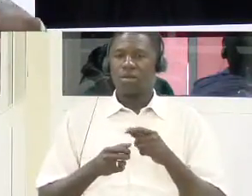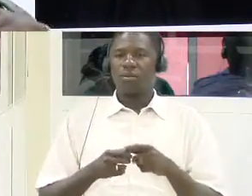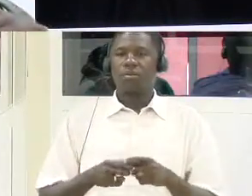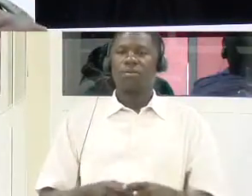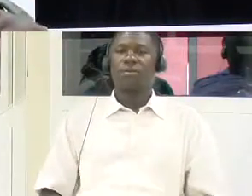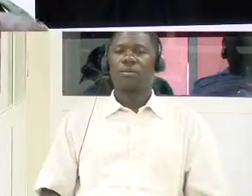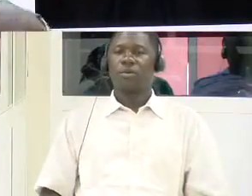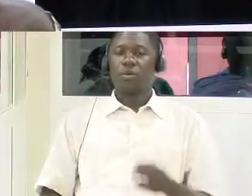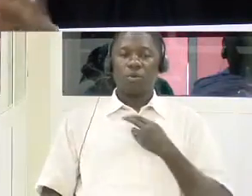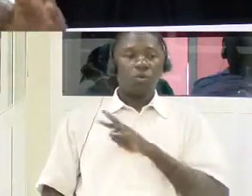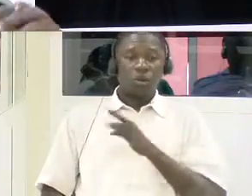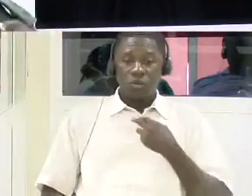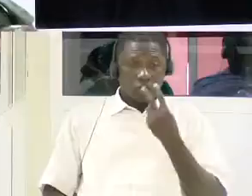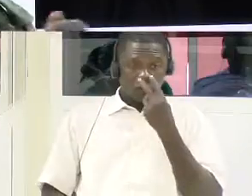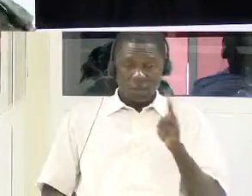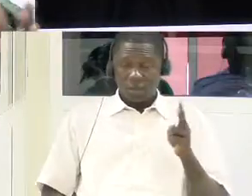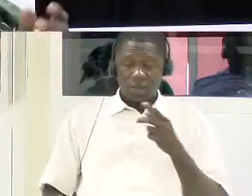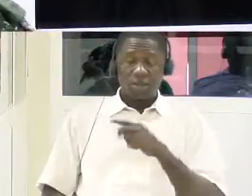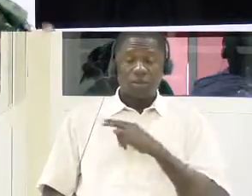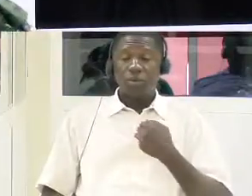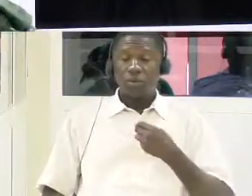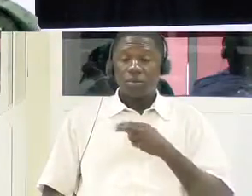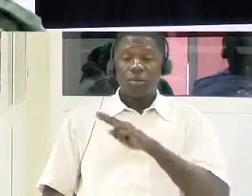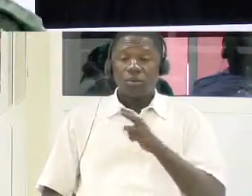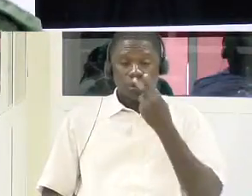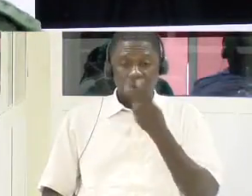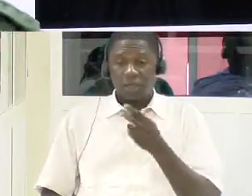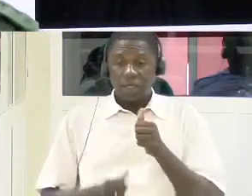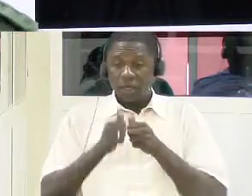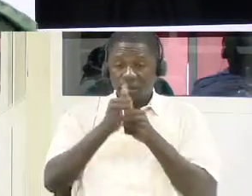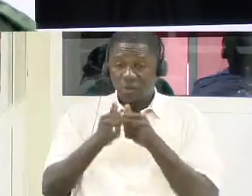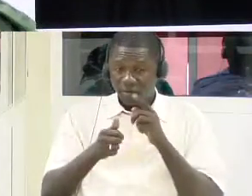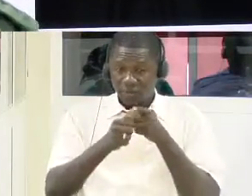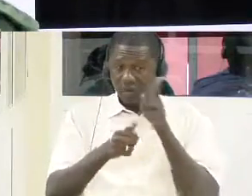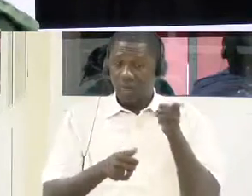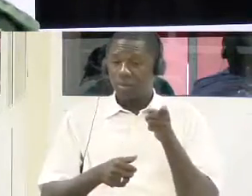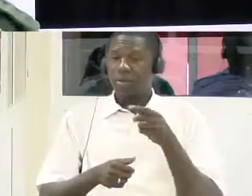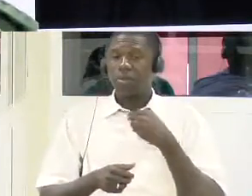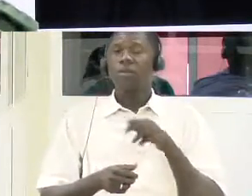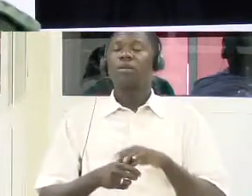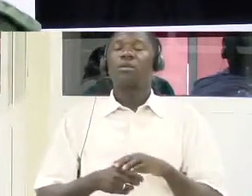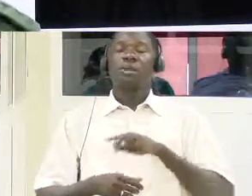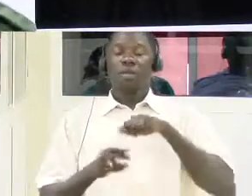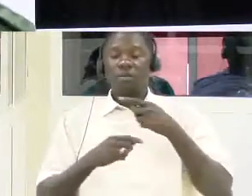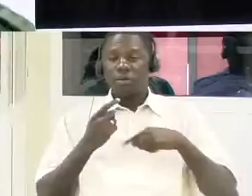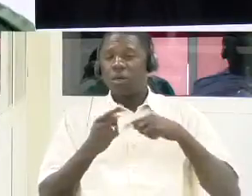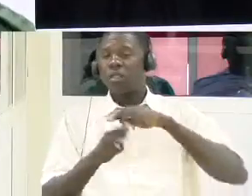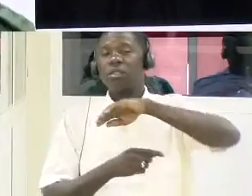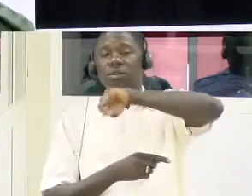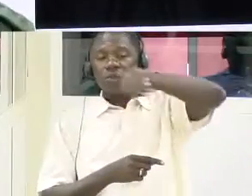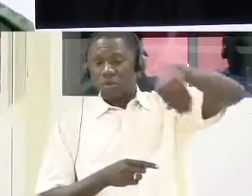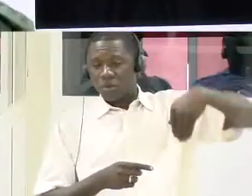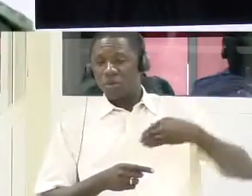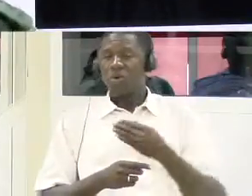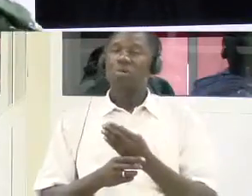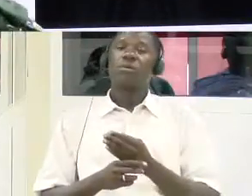see the escort following him, the moment he passed, I opened the car, I entered, and I sat there. After a while, he turned back.